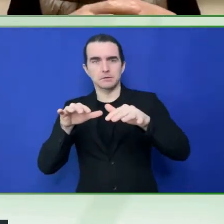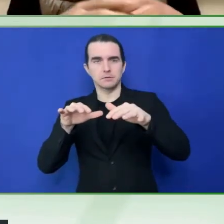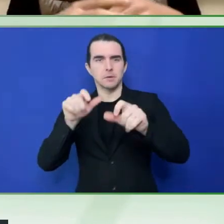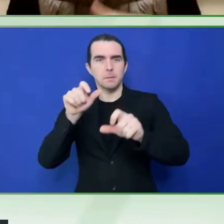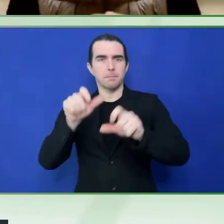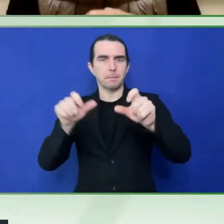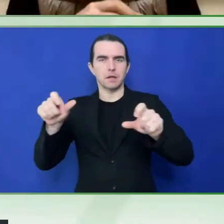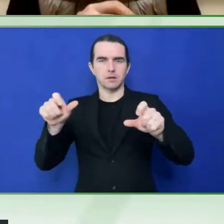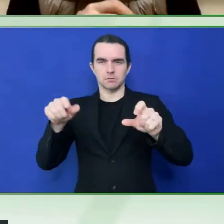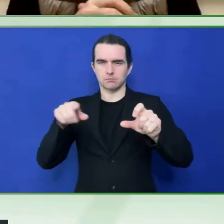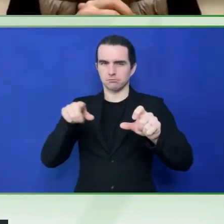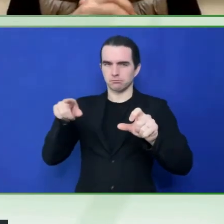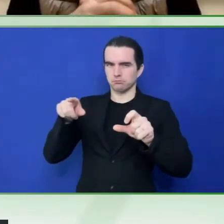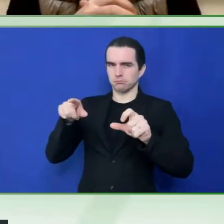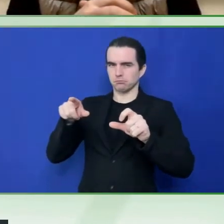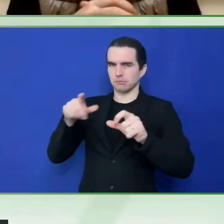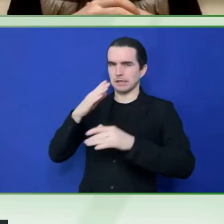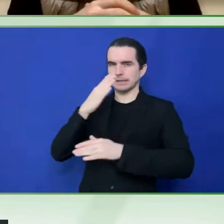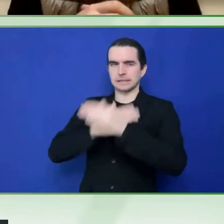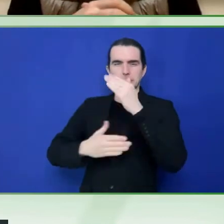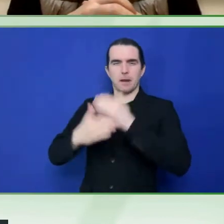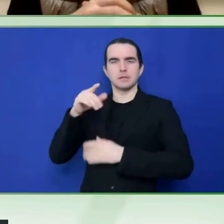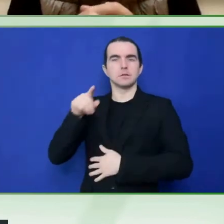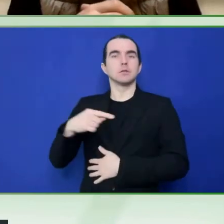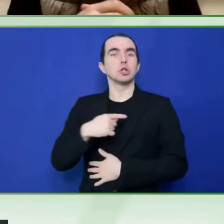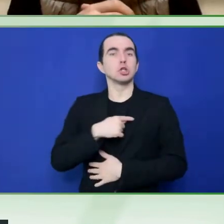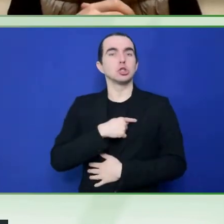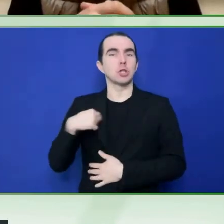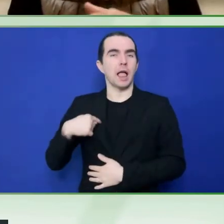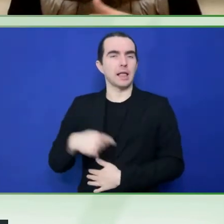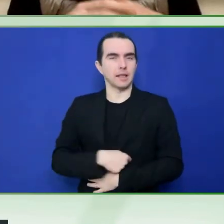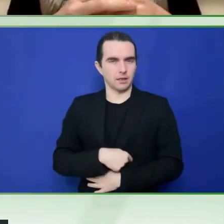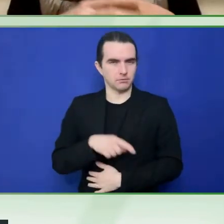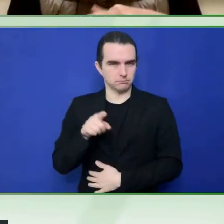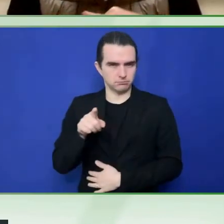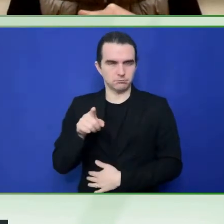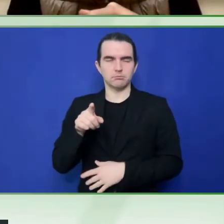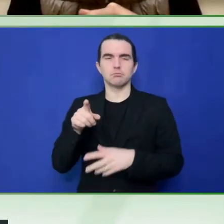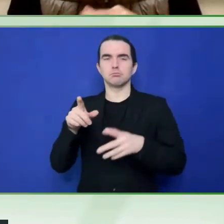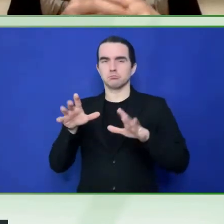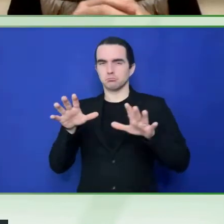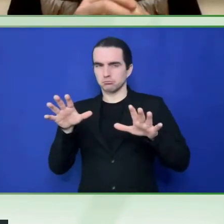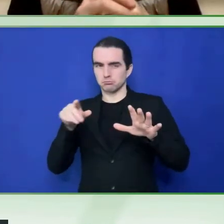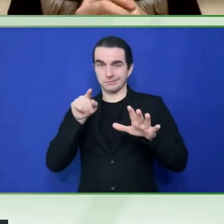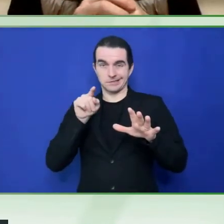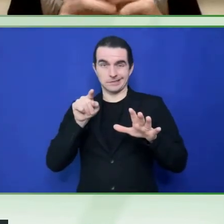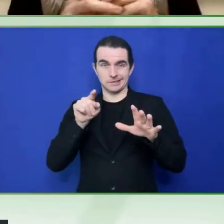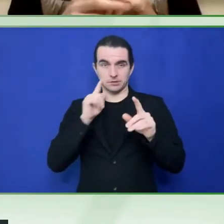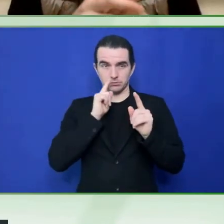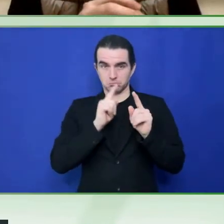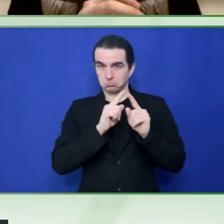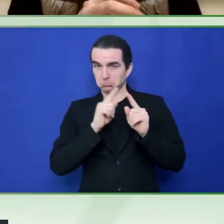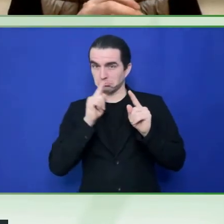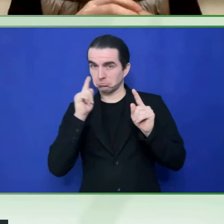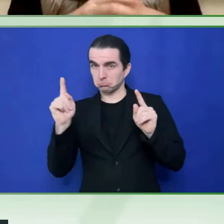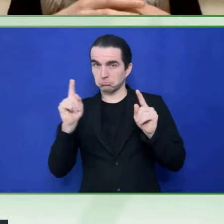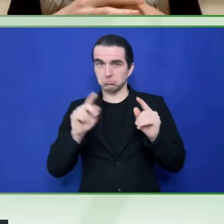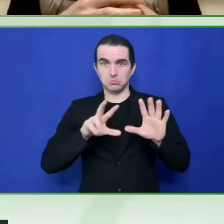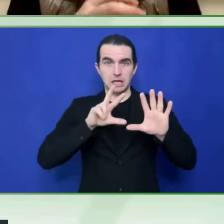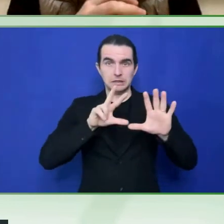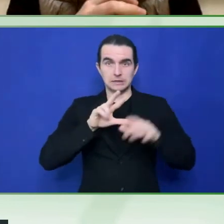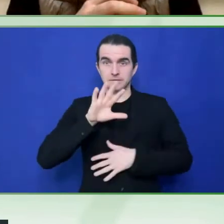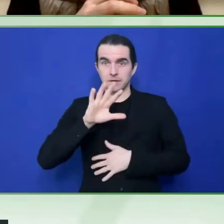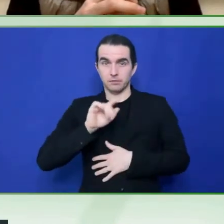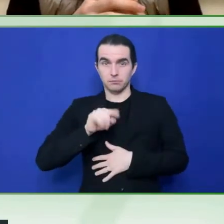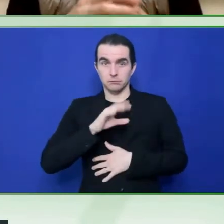have estimated number of 20 million people with intellectual and mental disabilities, and out of those, the estimation is that 2%